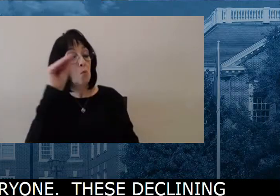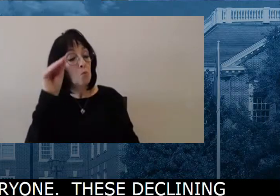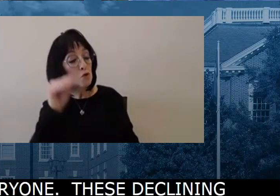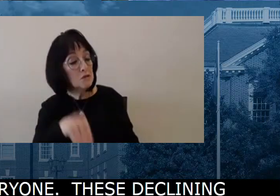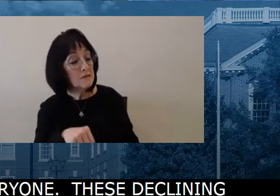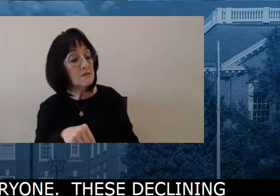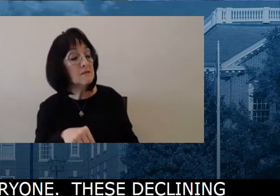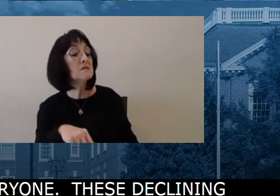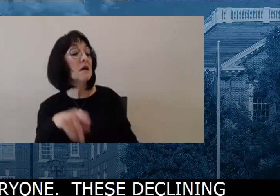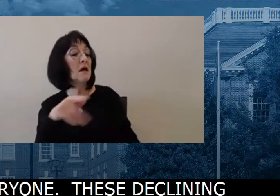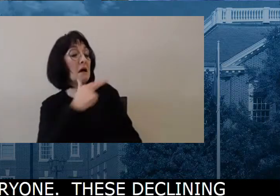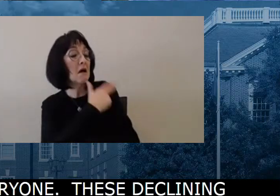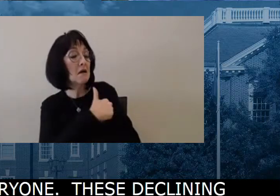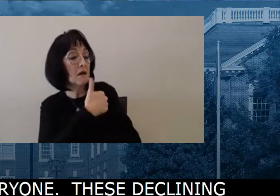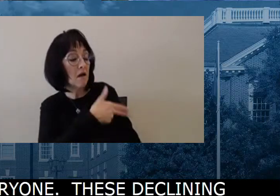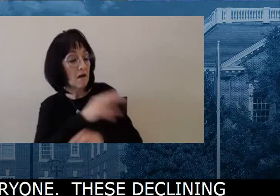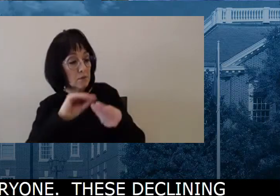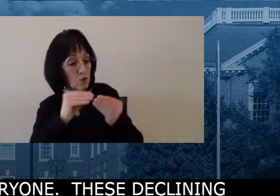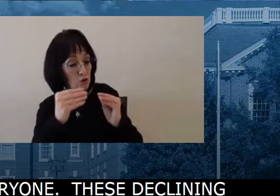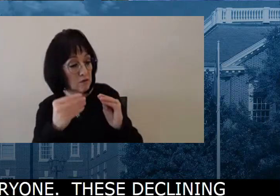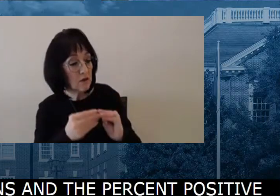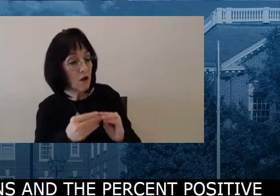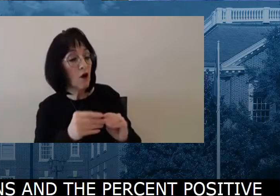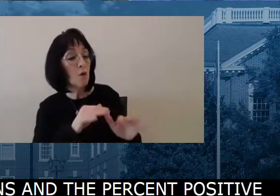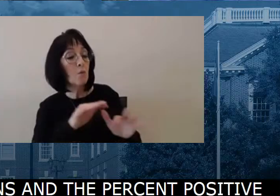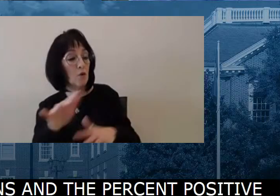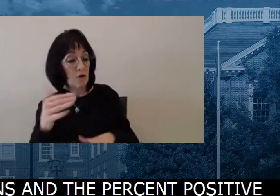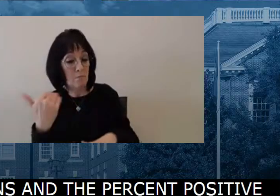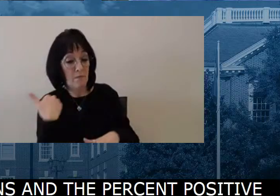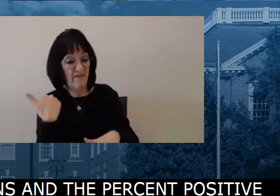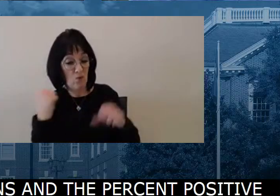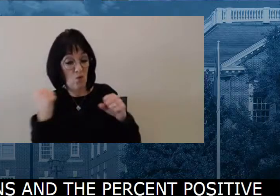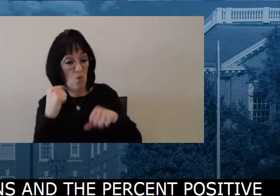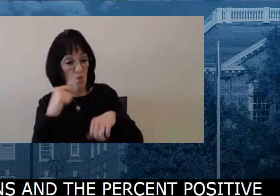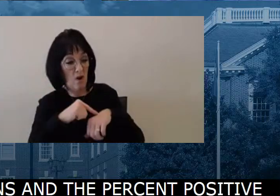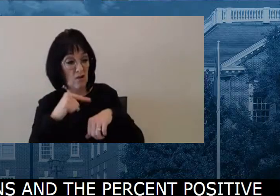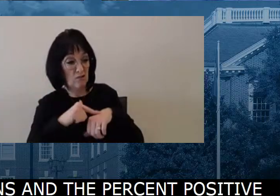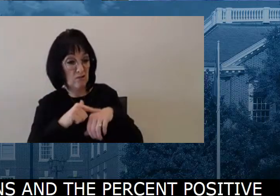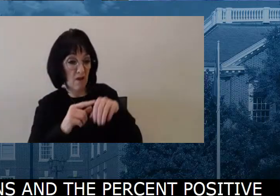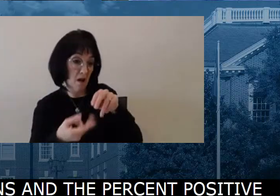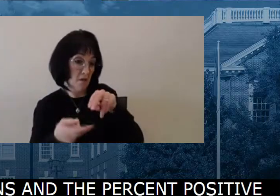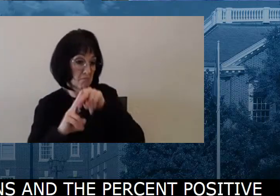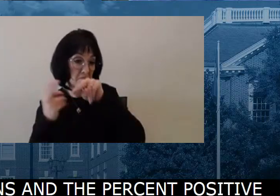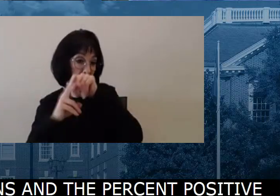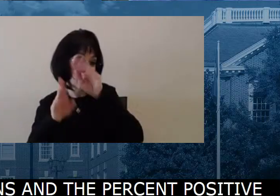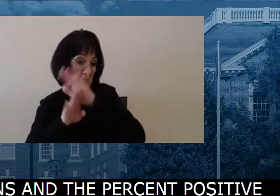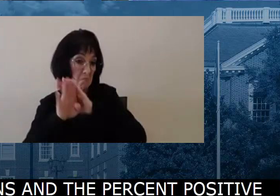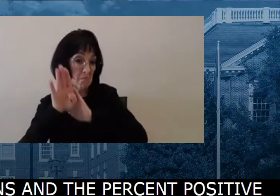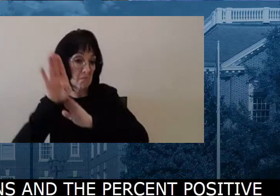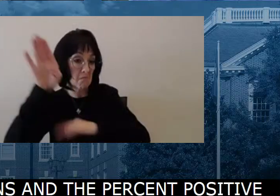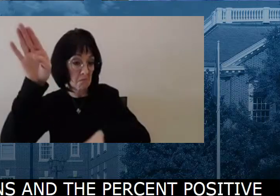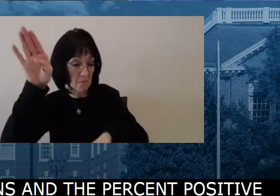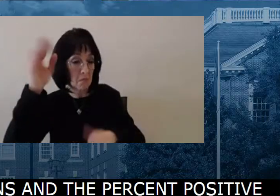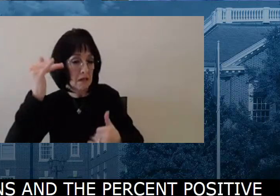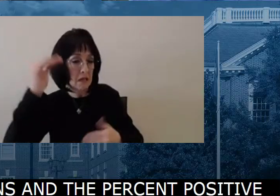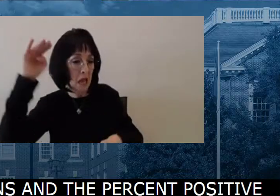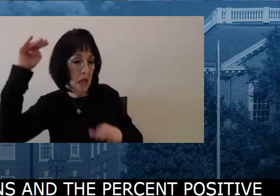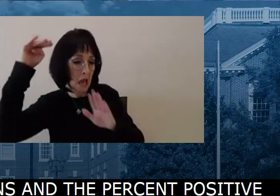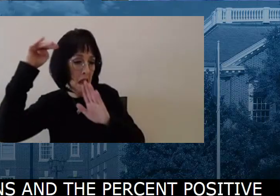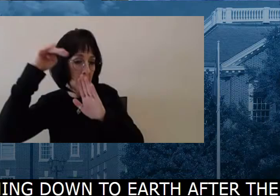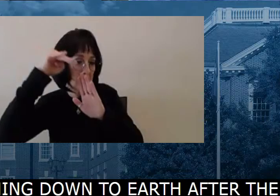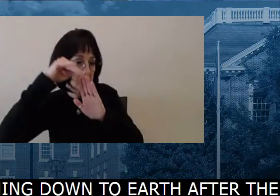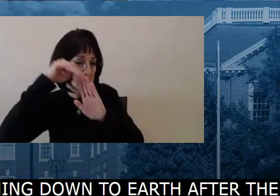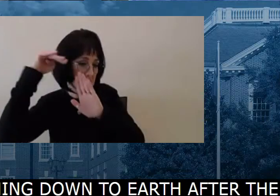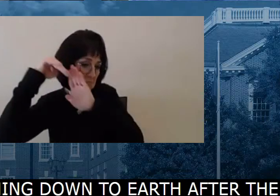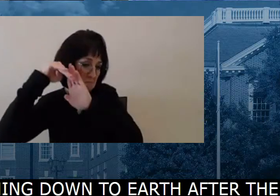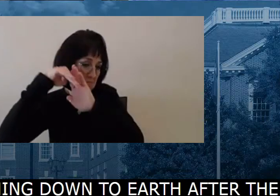we're kind of coming down to earth after that surge in the winter, but are we at the point yet where we can attribute any of this